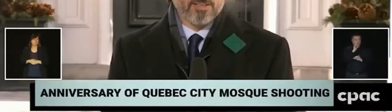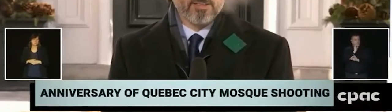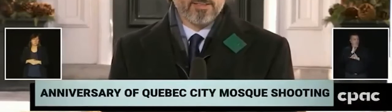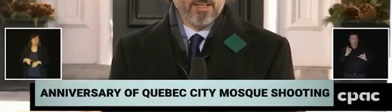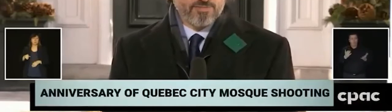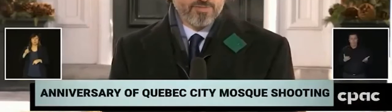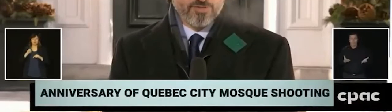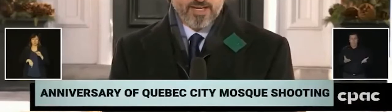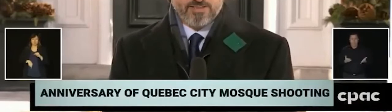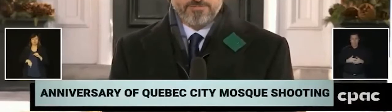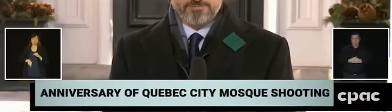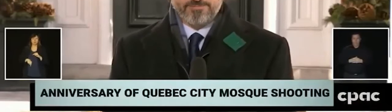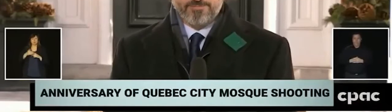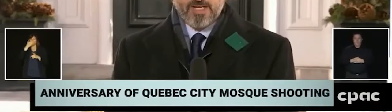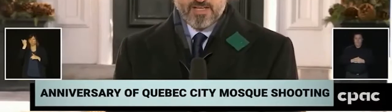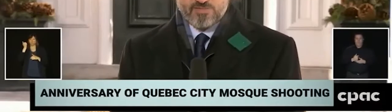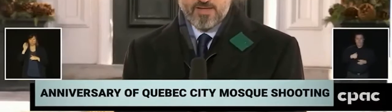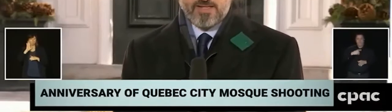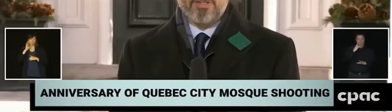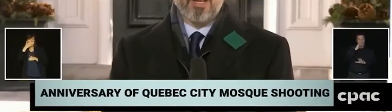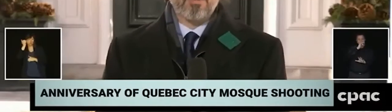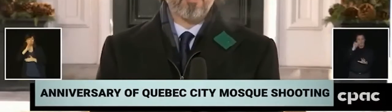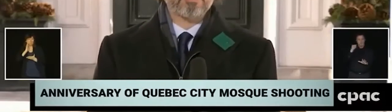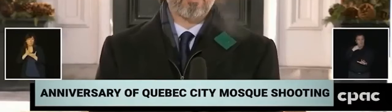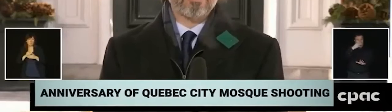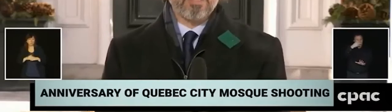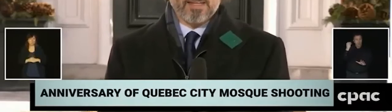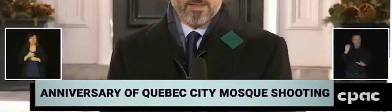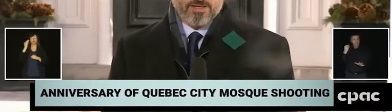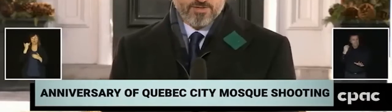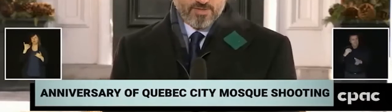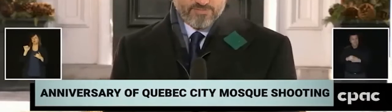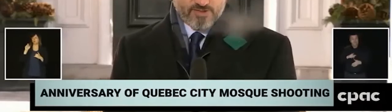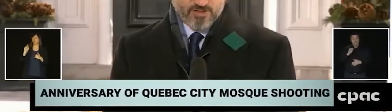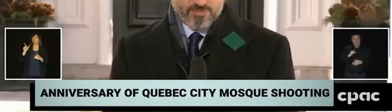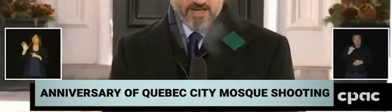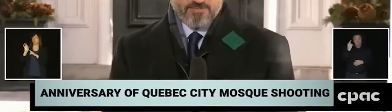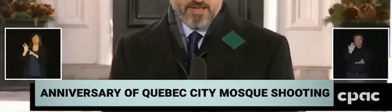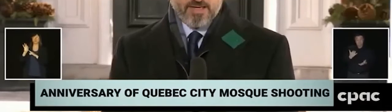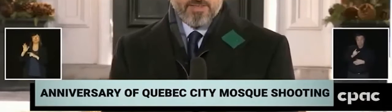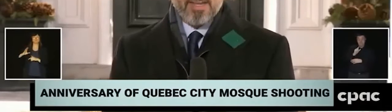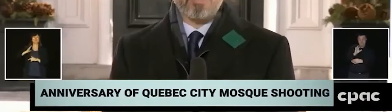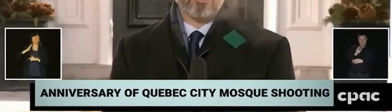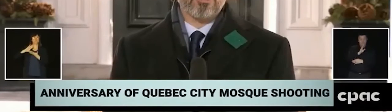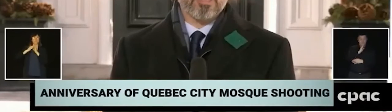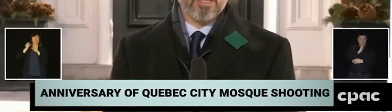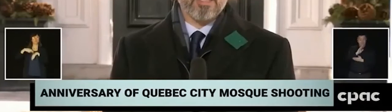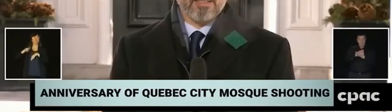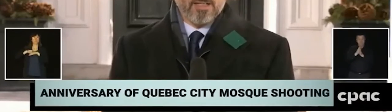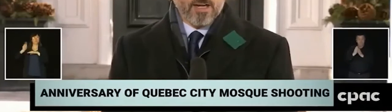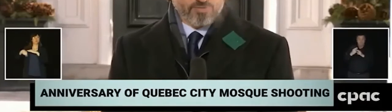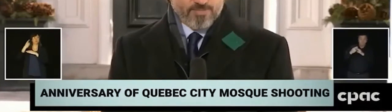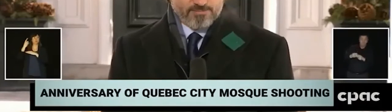will not ever forget. That's why January 29th will officially become the National